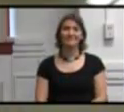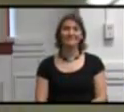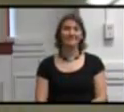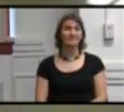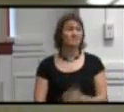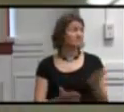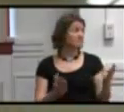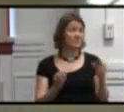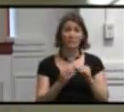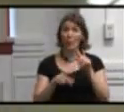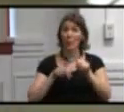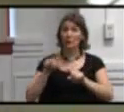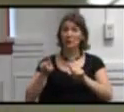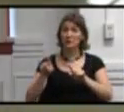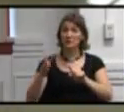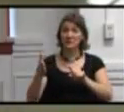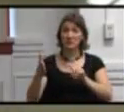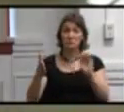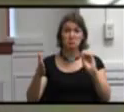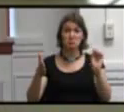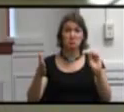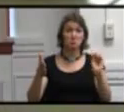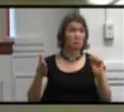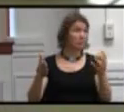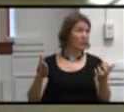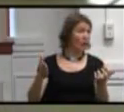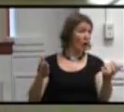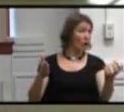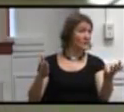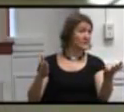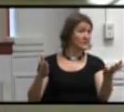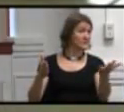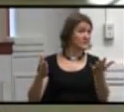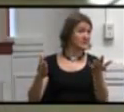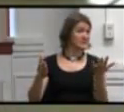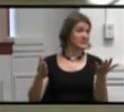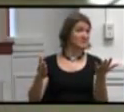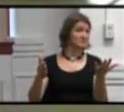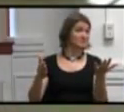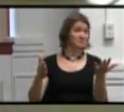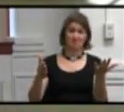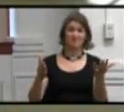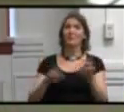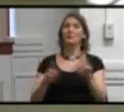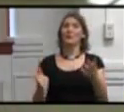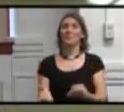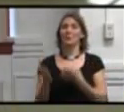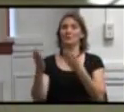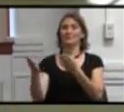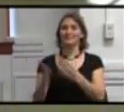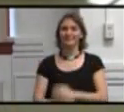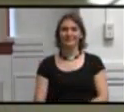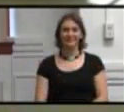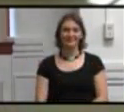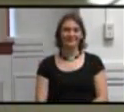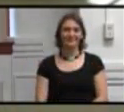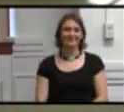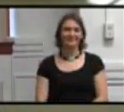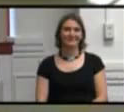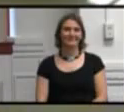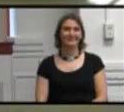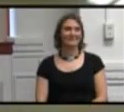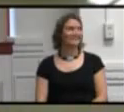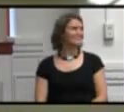Cool. Is there any further questions? Anybody who's in attendance have any questions? Well, then we're ready for a motion.